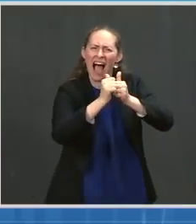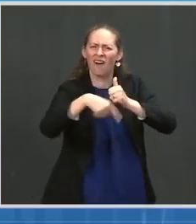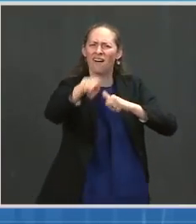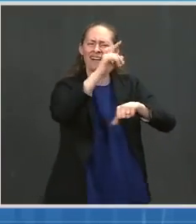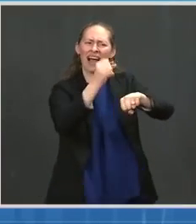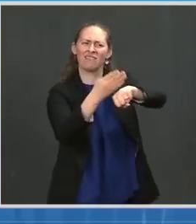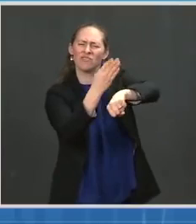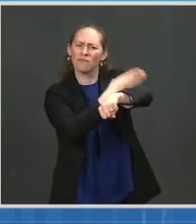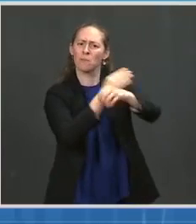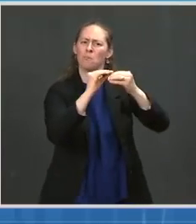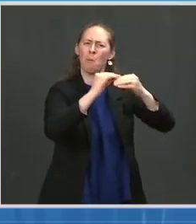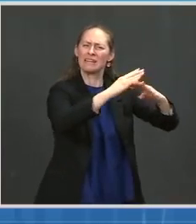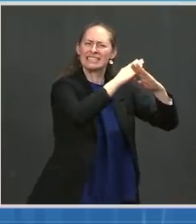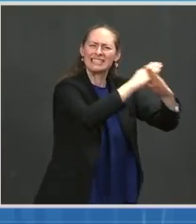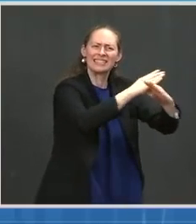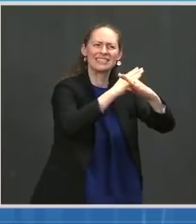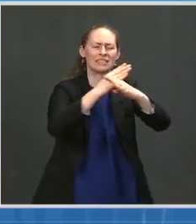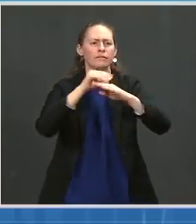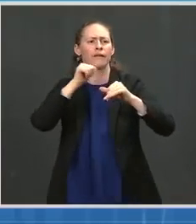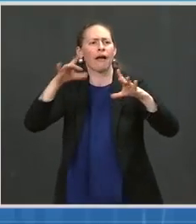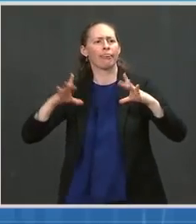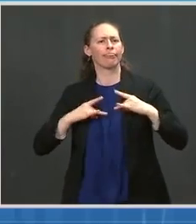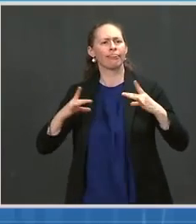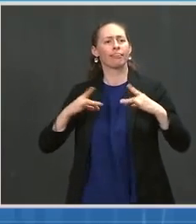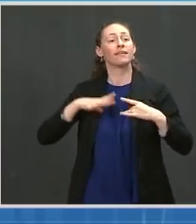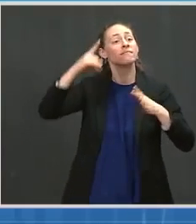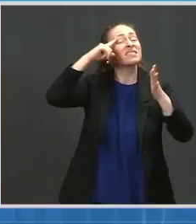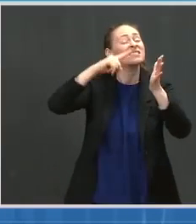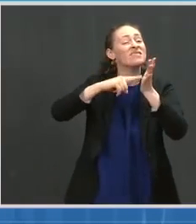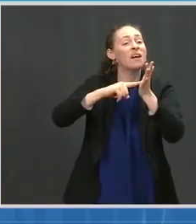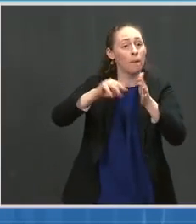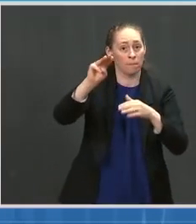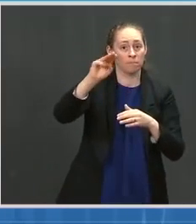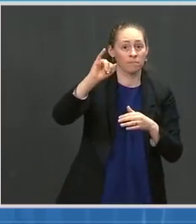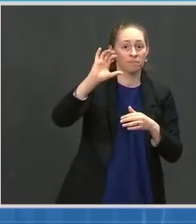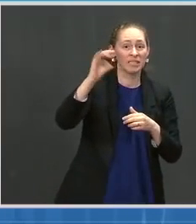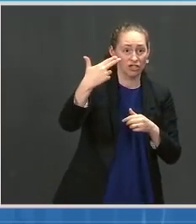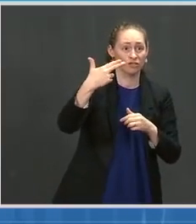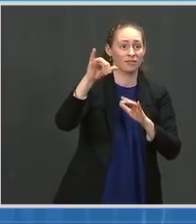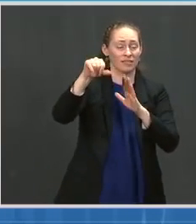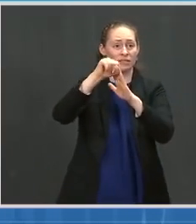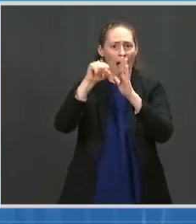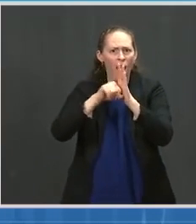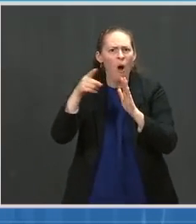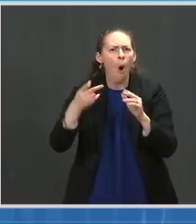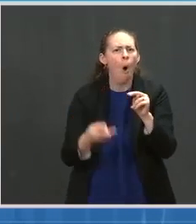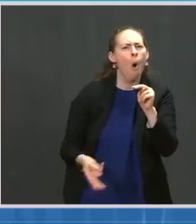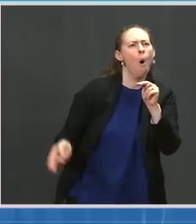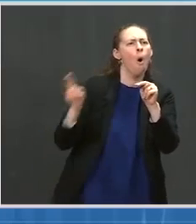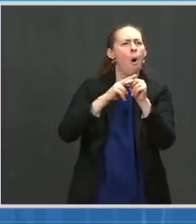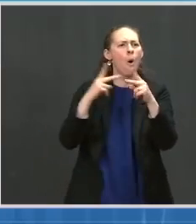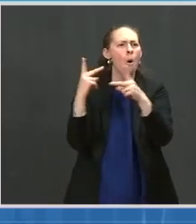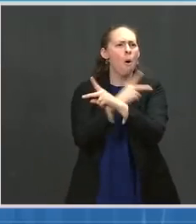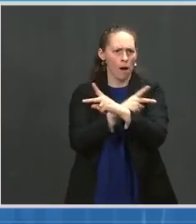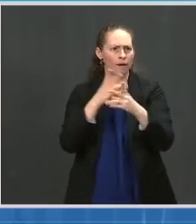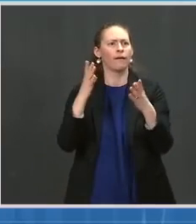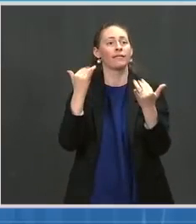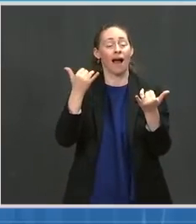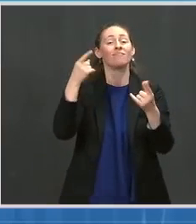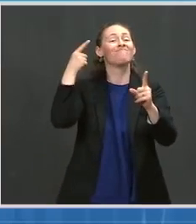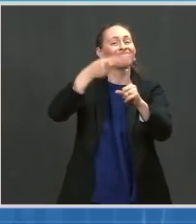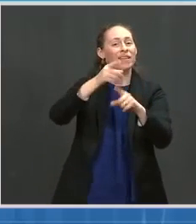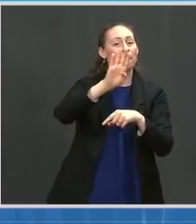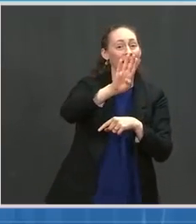For example, in Michigan and Minnesota, there are also increasing number of cases linked to to B117 variants